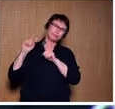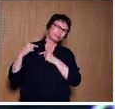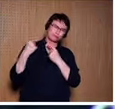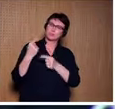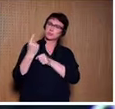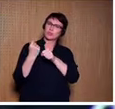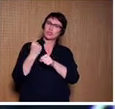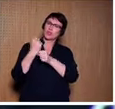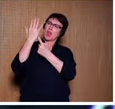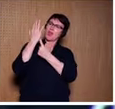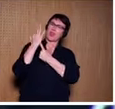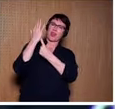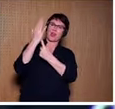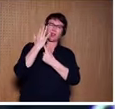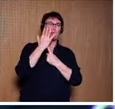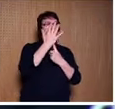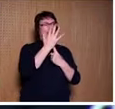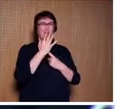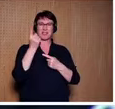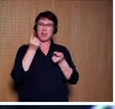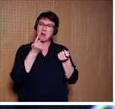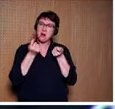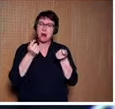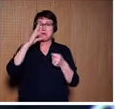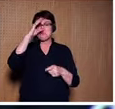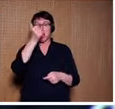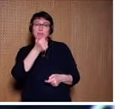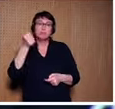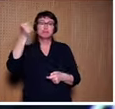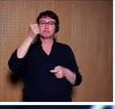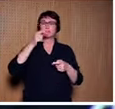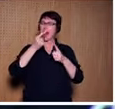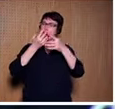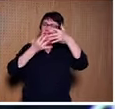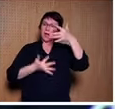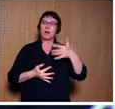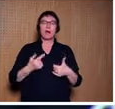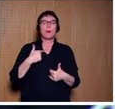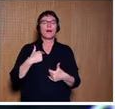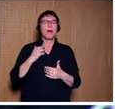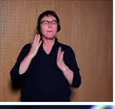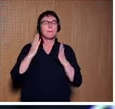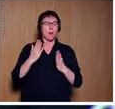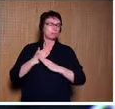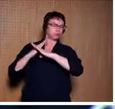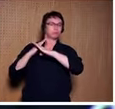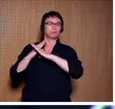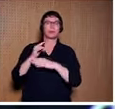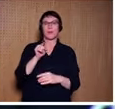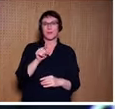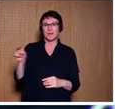and nationalistic governance orders. One face of this is